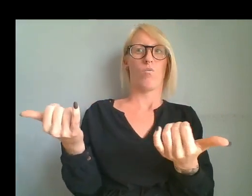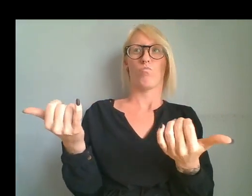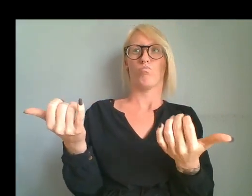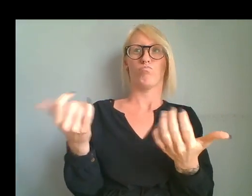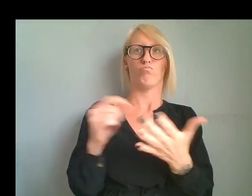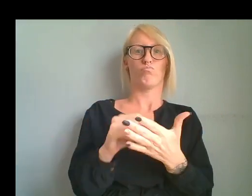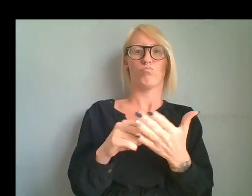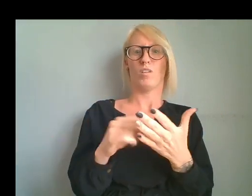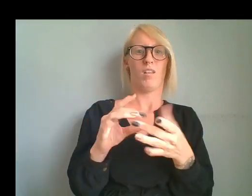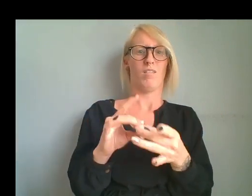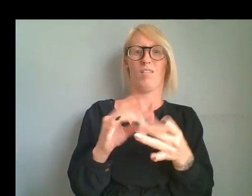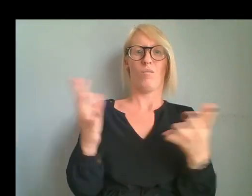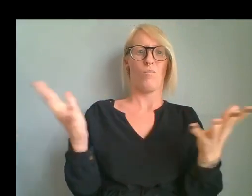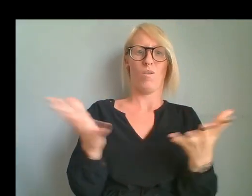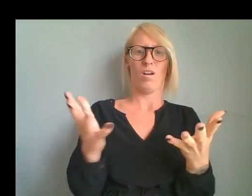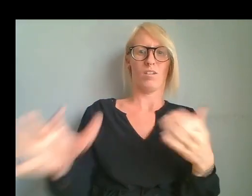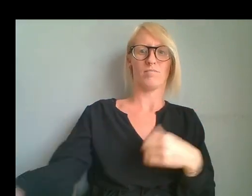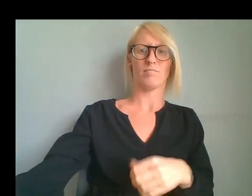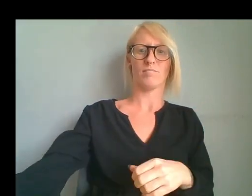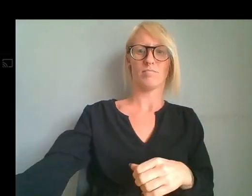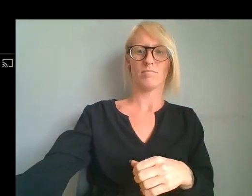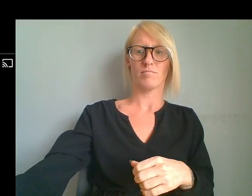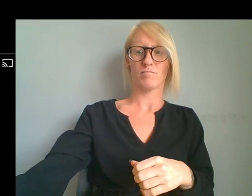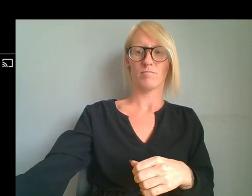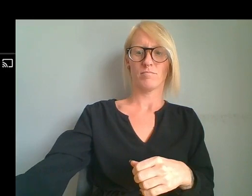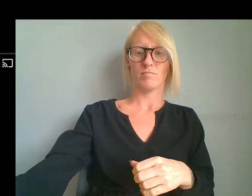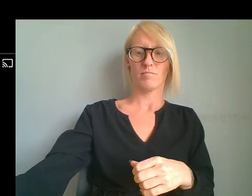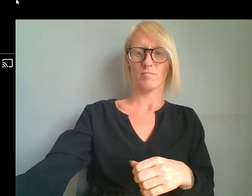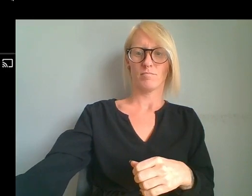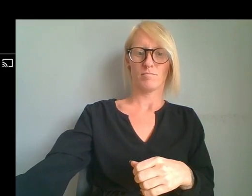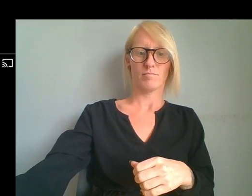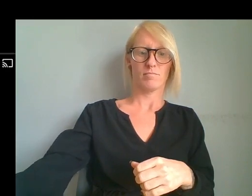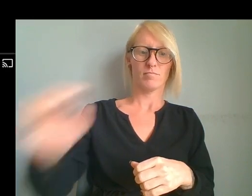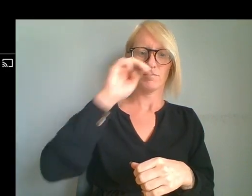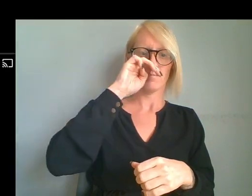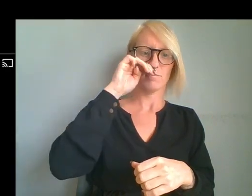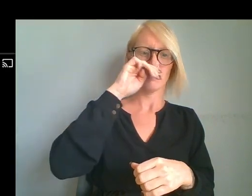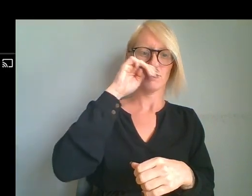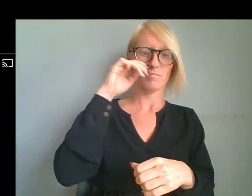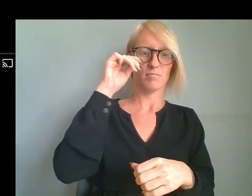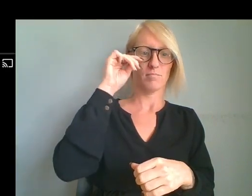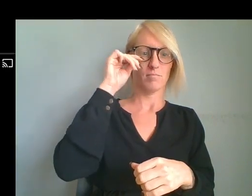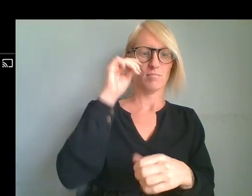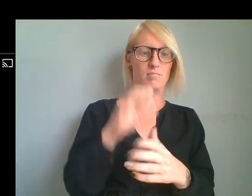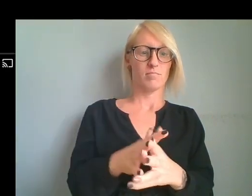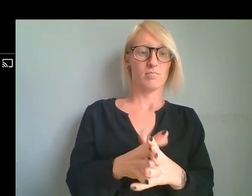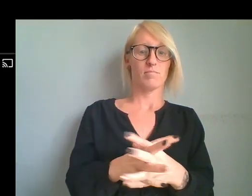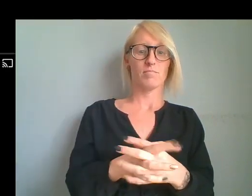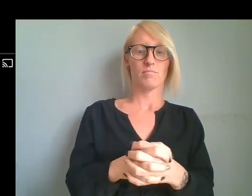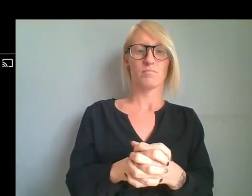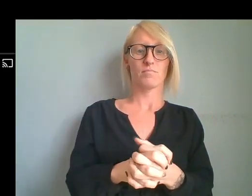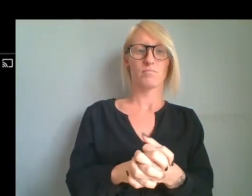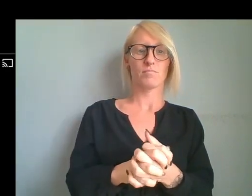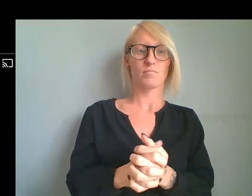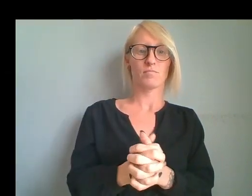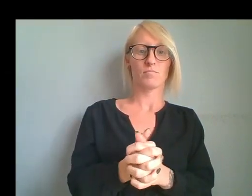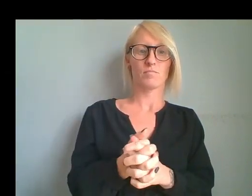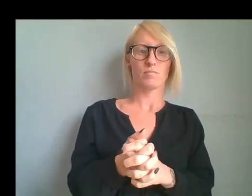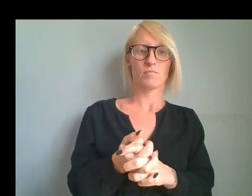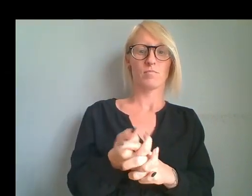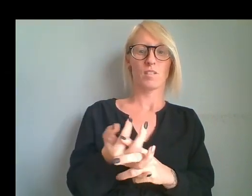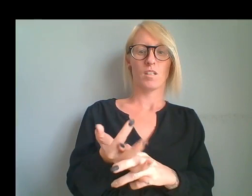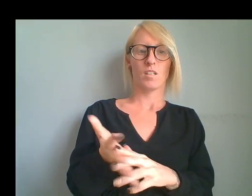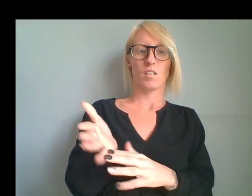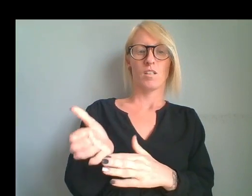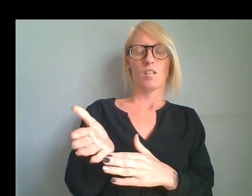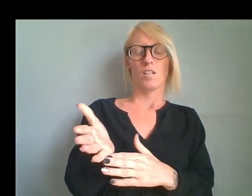these, if you see towards the bottom right here, chrisbrogan.com, he's one of you want to get into social media and understanding blogging and other